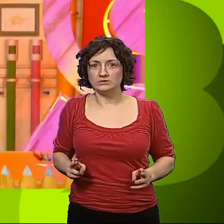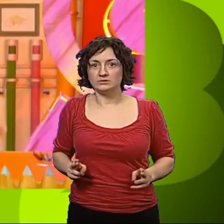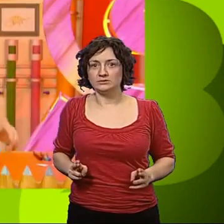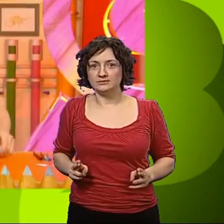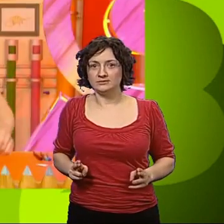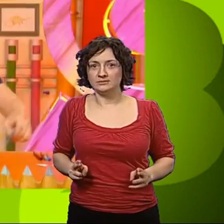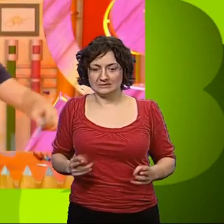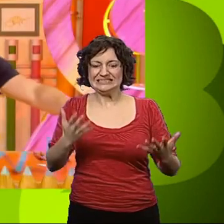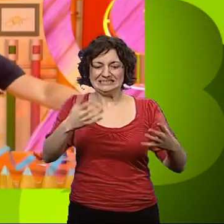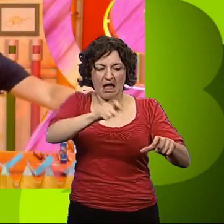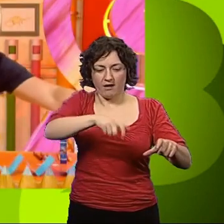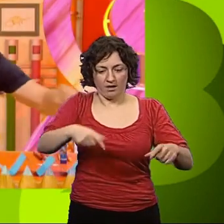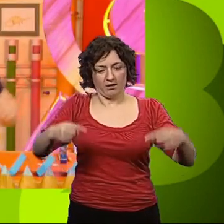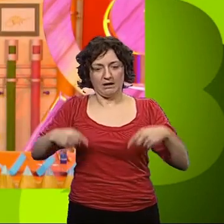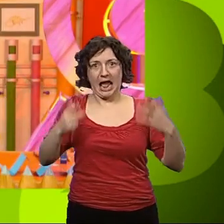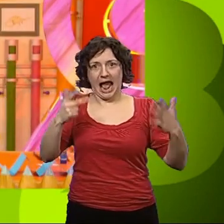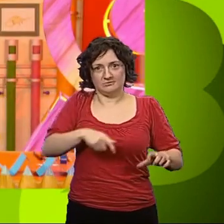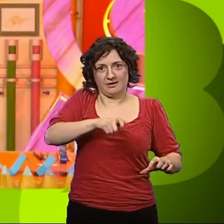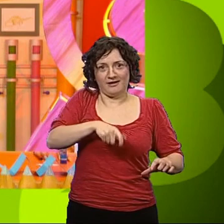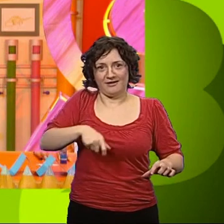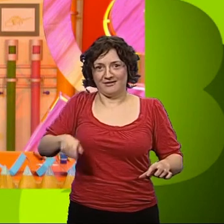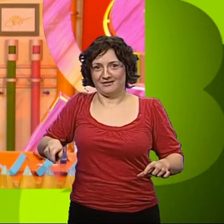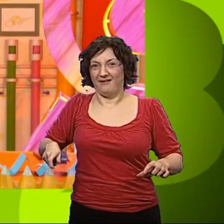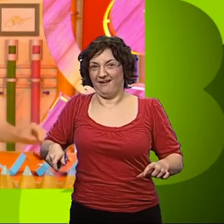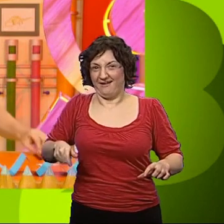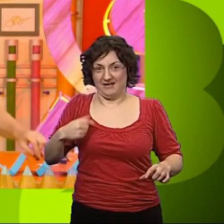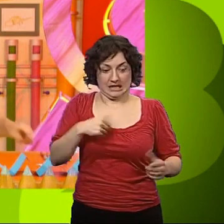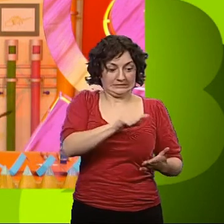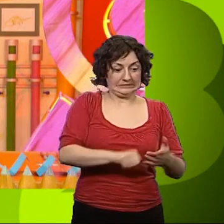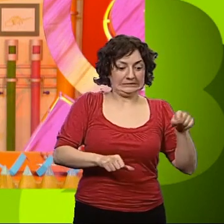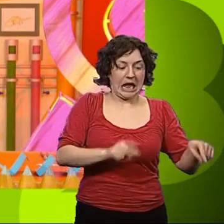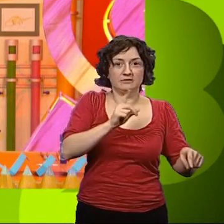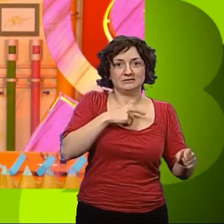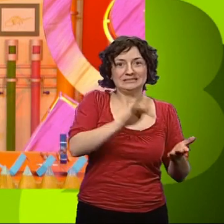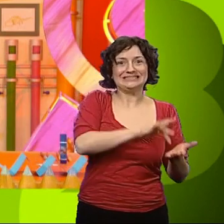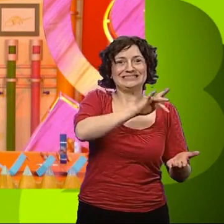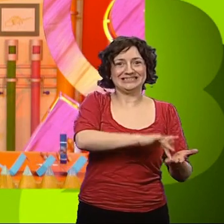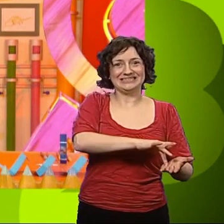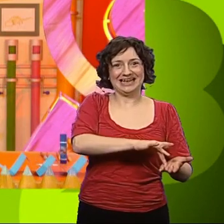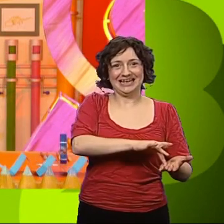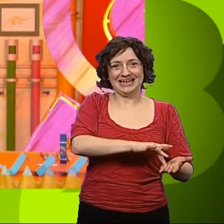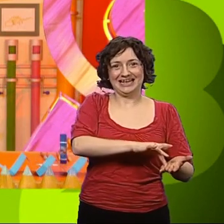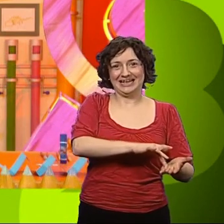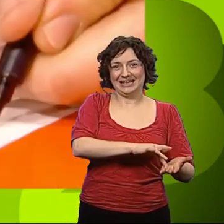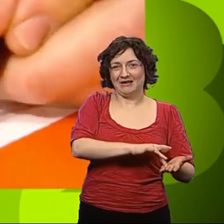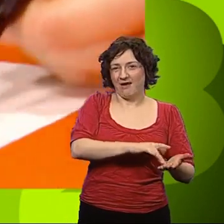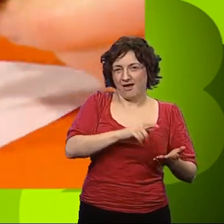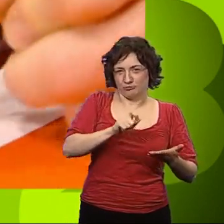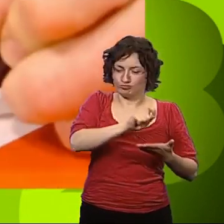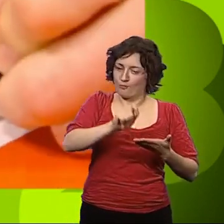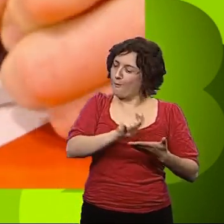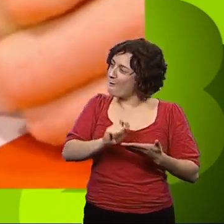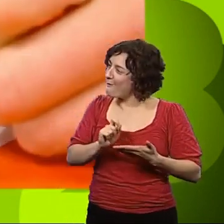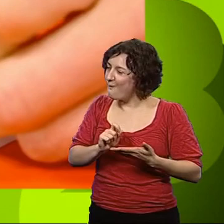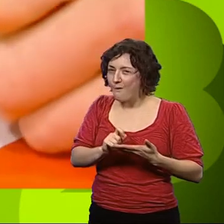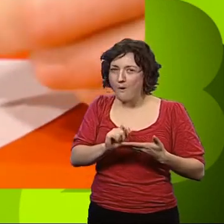First of all, though, it's got to get rid of the background and start drawing my journey from the start, which is the city. So let's just